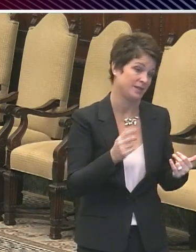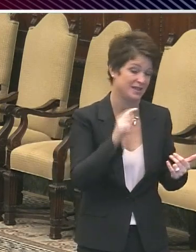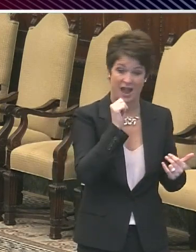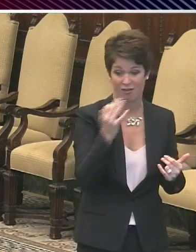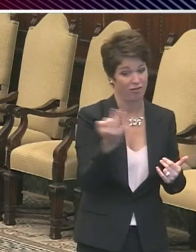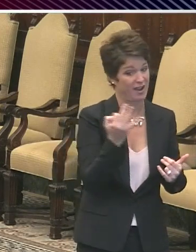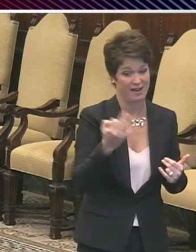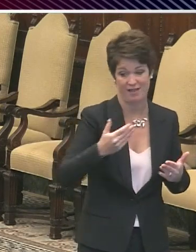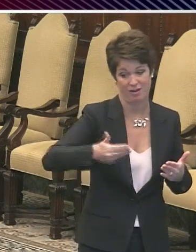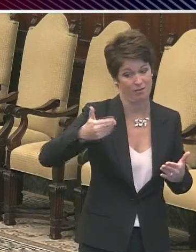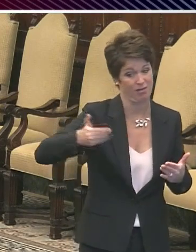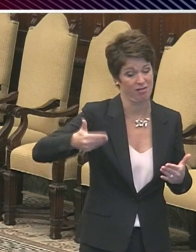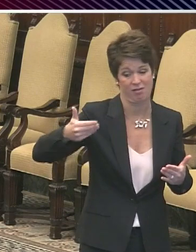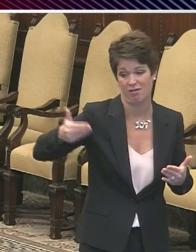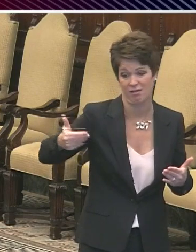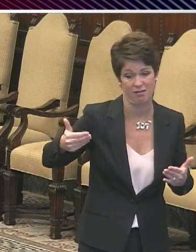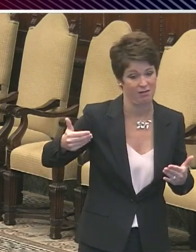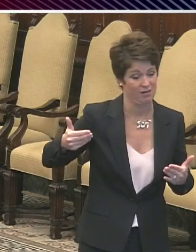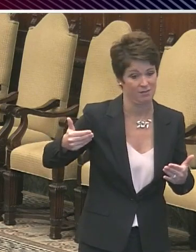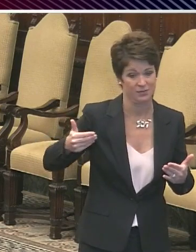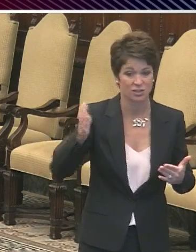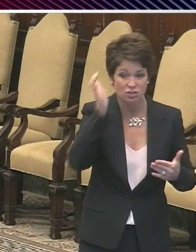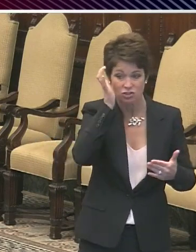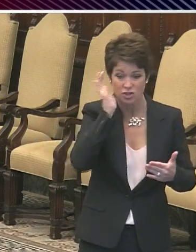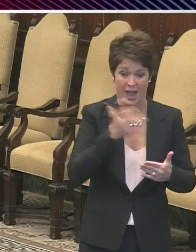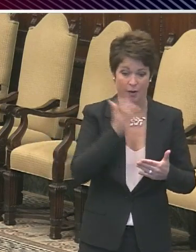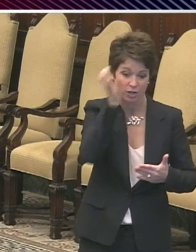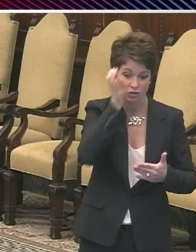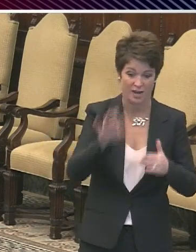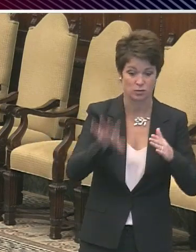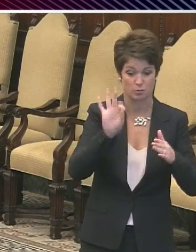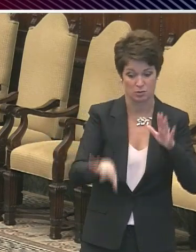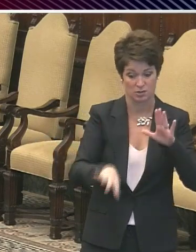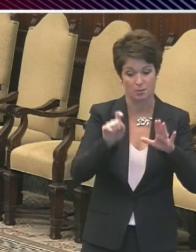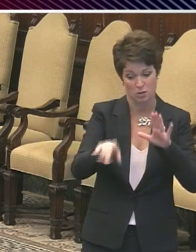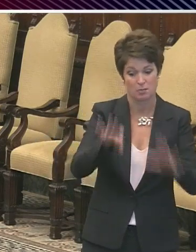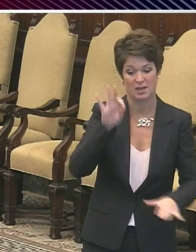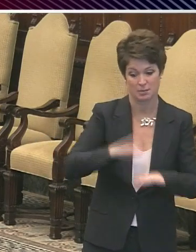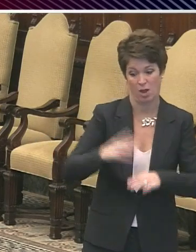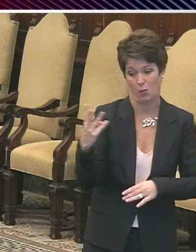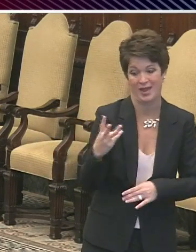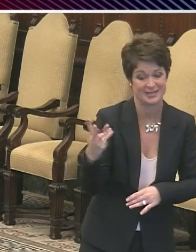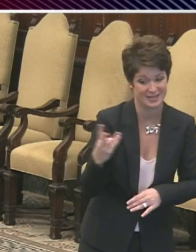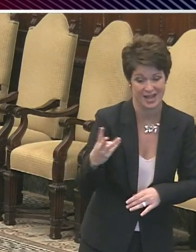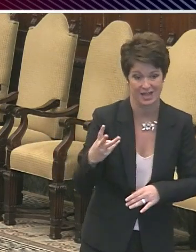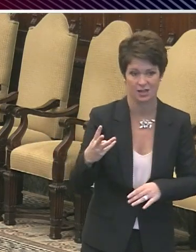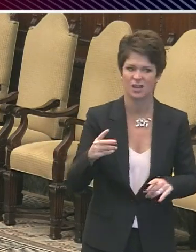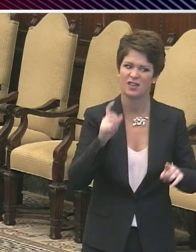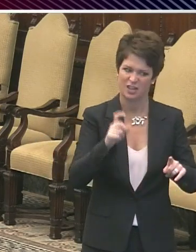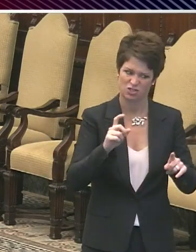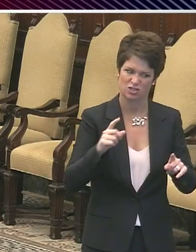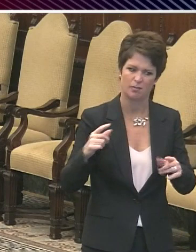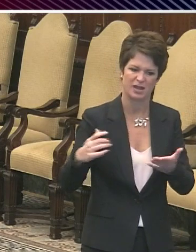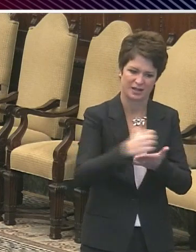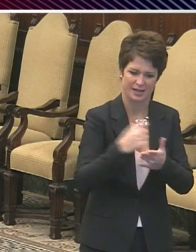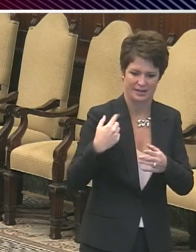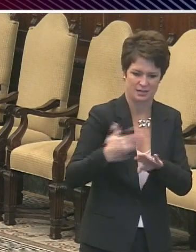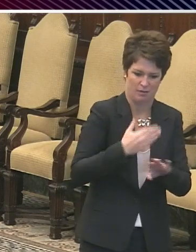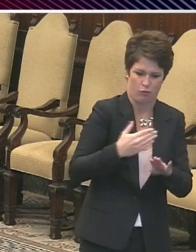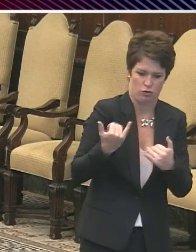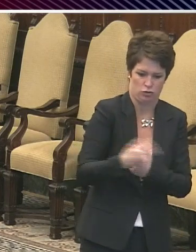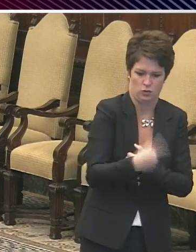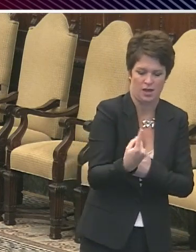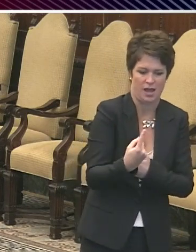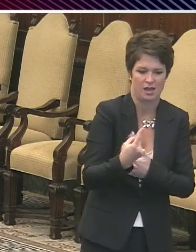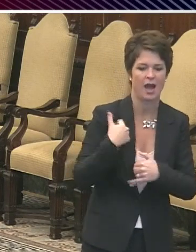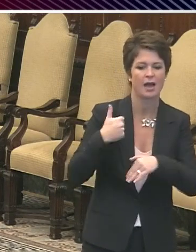not Friday. This is like our trash pickup is on Wednesday. Okay, so that should have been picked up by now. I am going to ask you